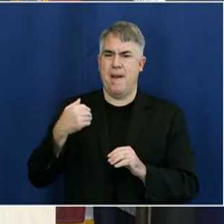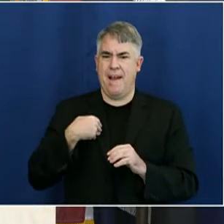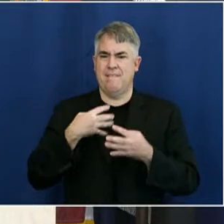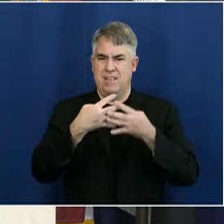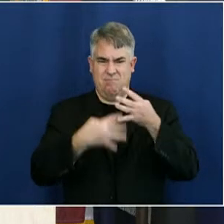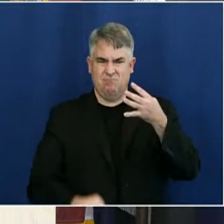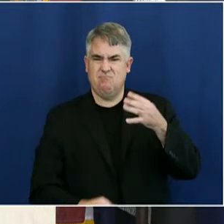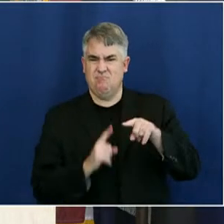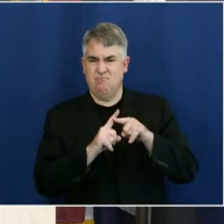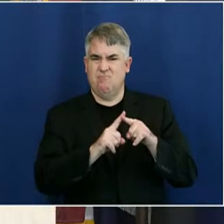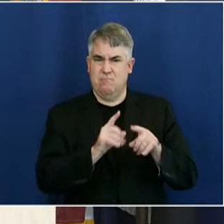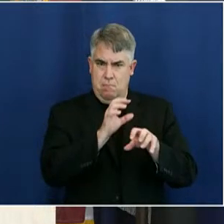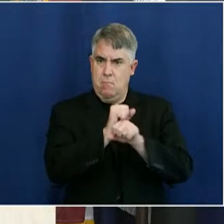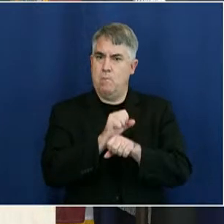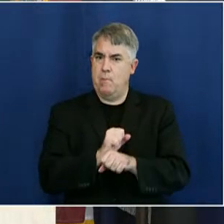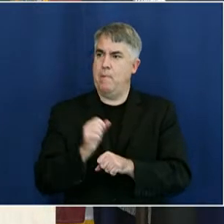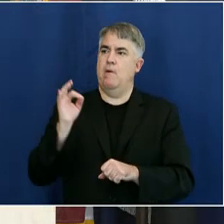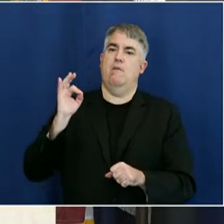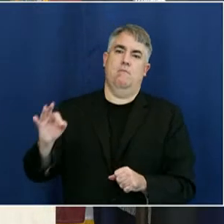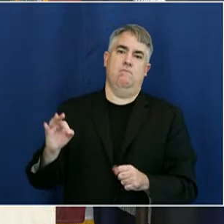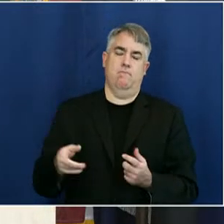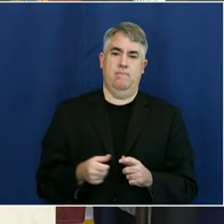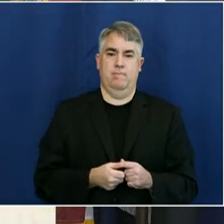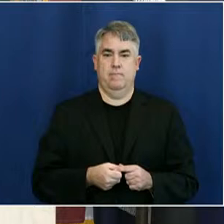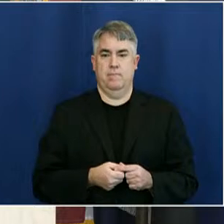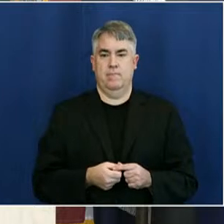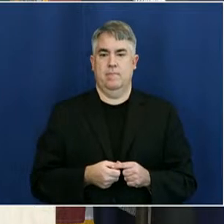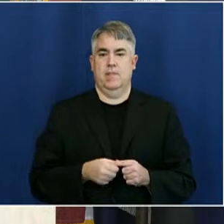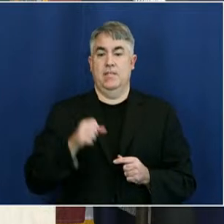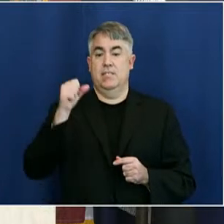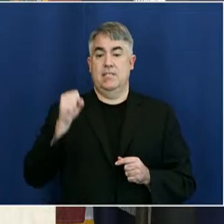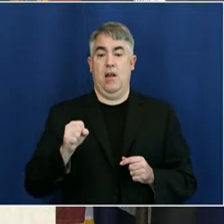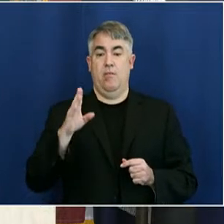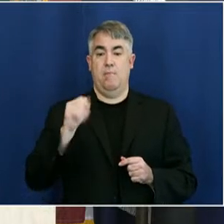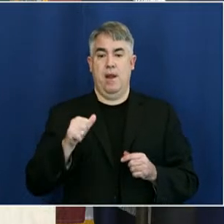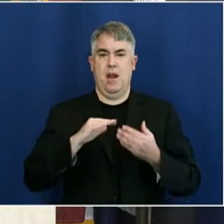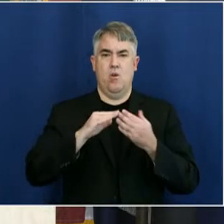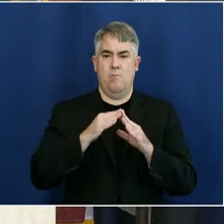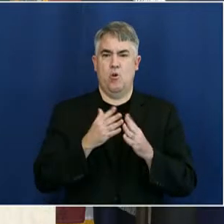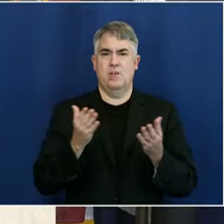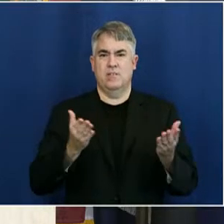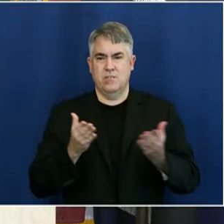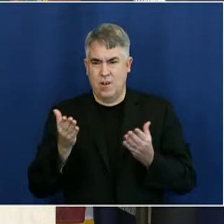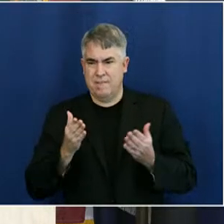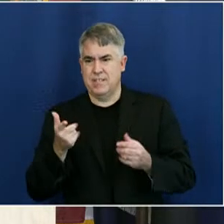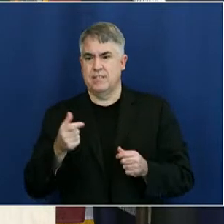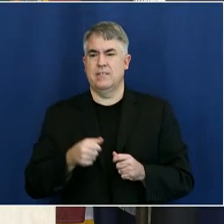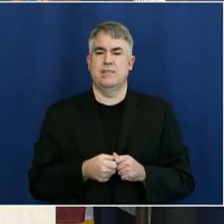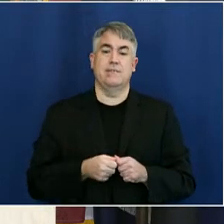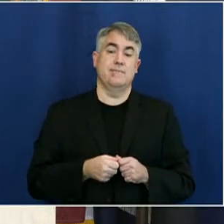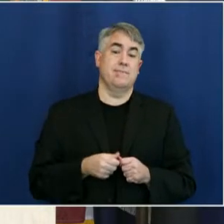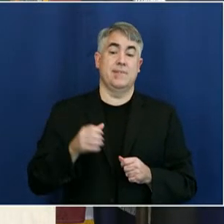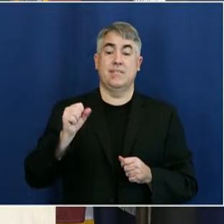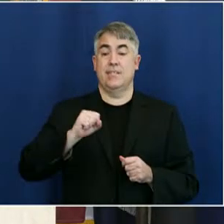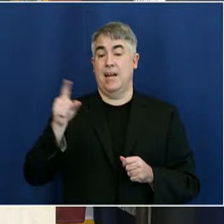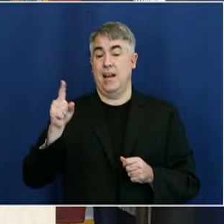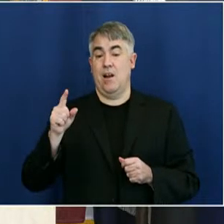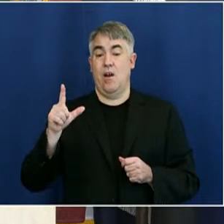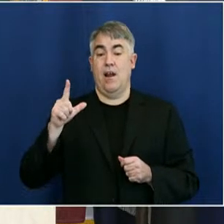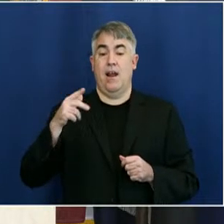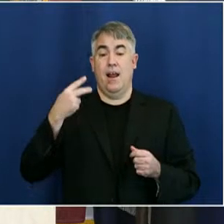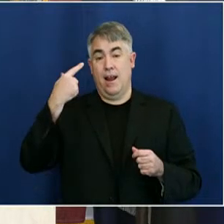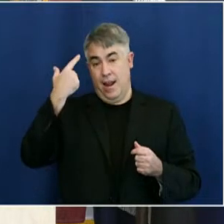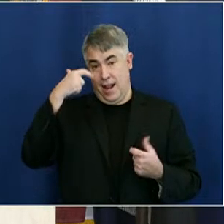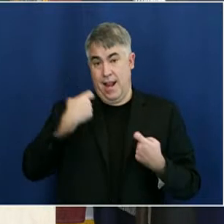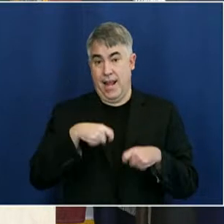for our communities. South Bay Community Services is making the appointments. And the other organizations like the San Diego Latino Health Coalition have